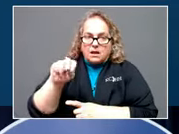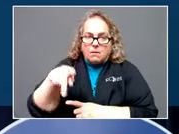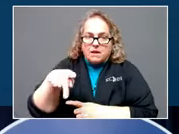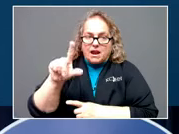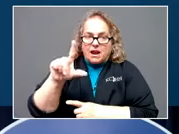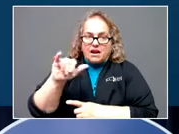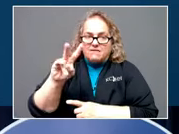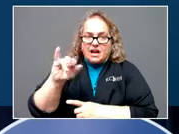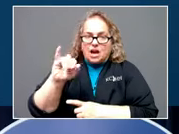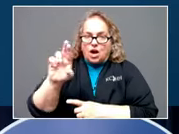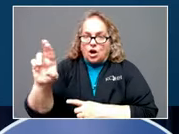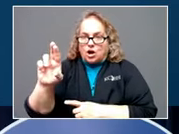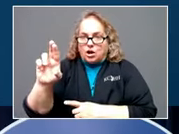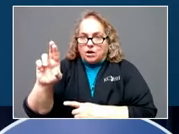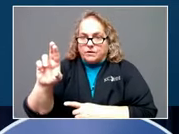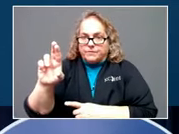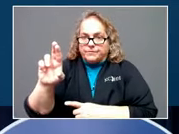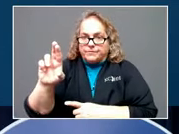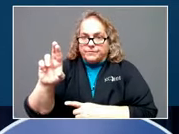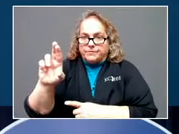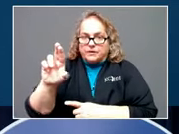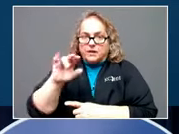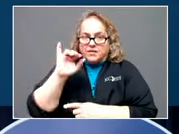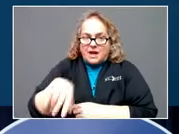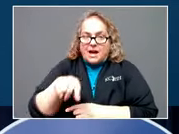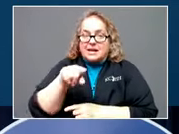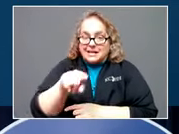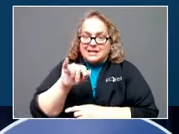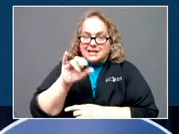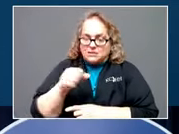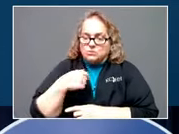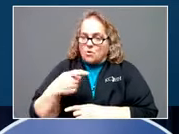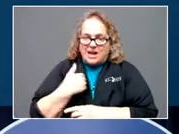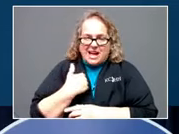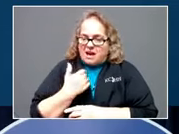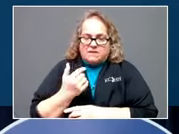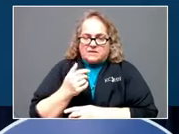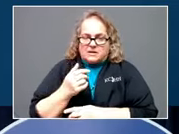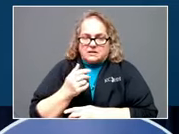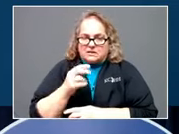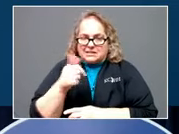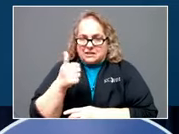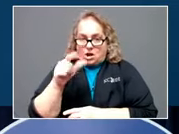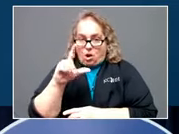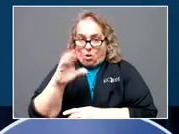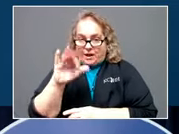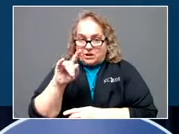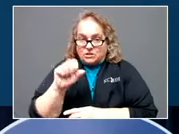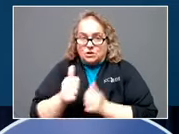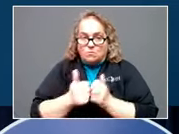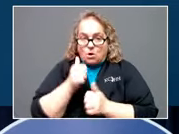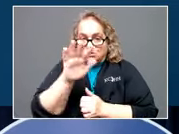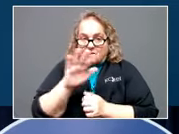There's specific inclusion and exclusion criteria. So we started with 10 locations with Walgreens. Most of those are around the major highways, and we